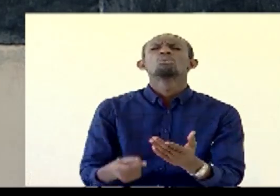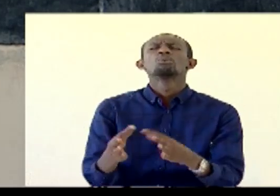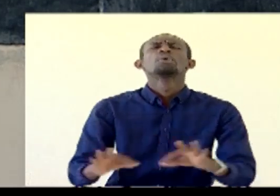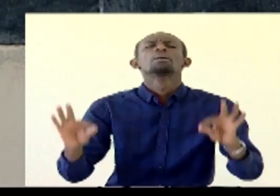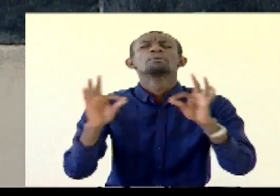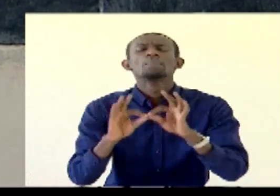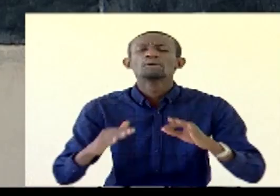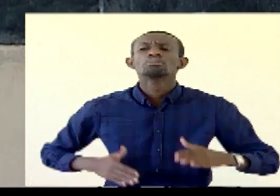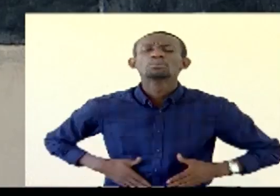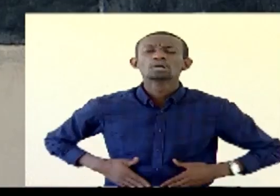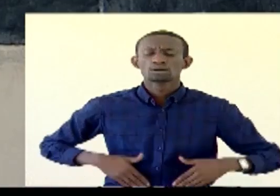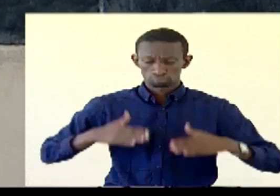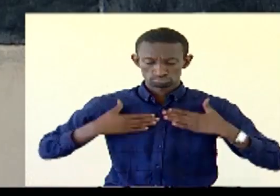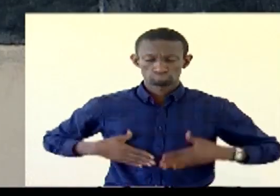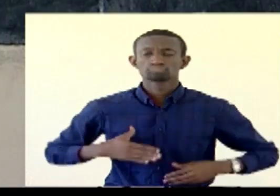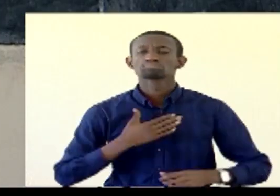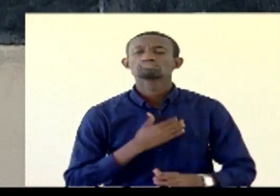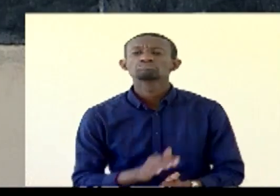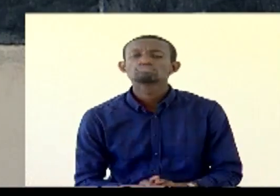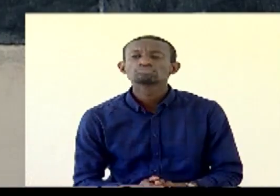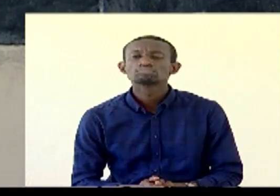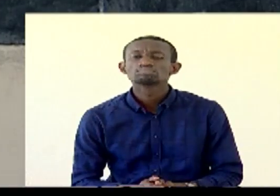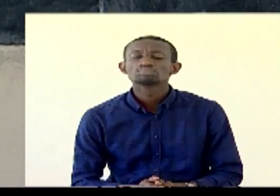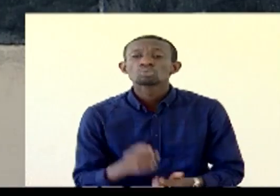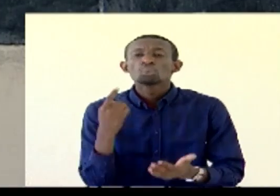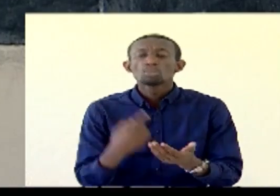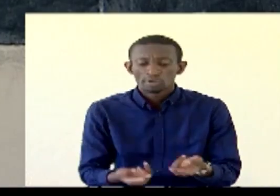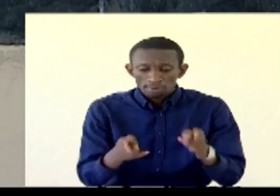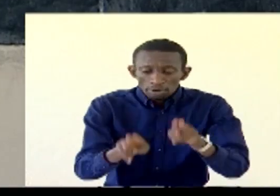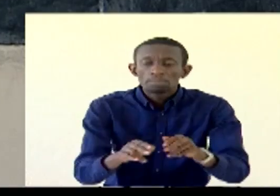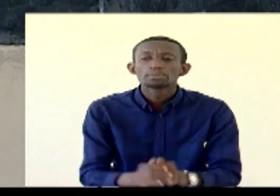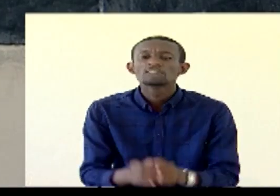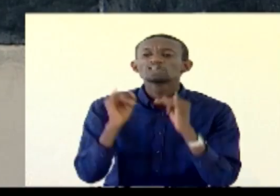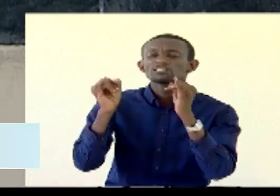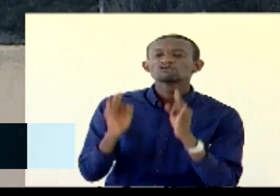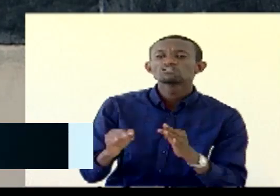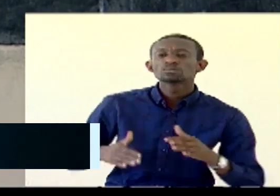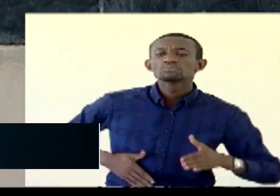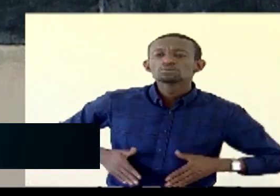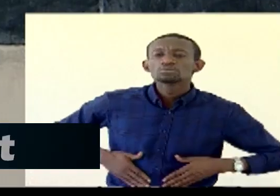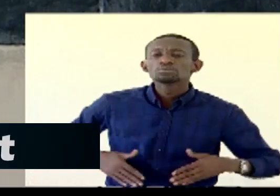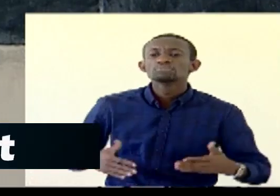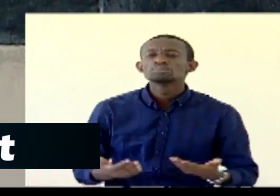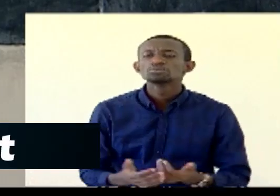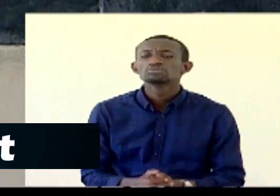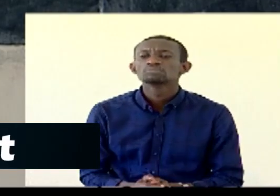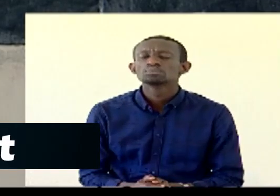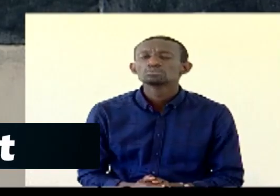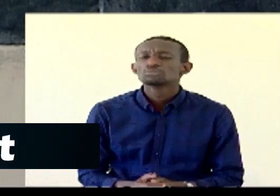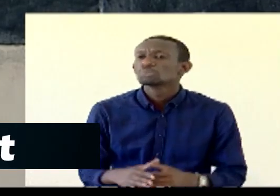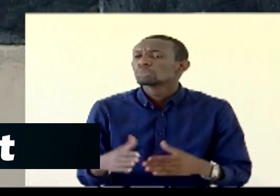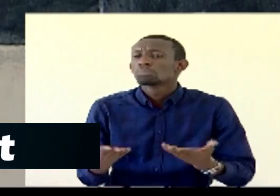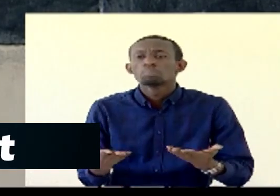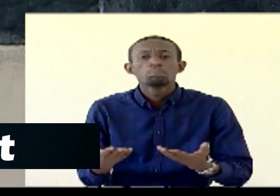kidney in our body. What will happen if the kidney either is